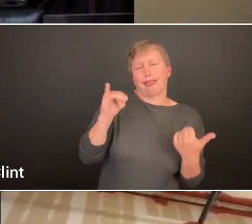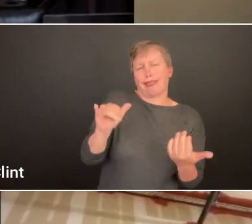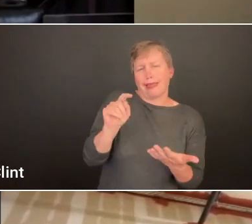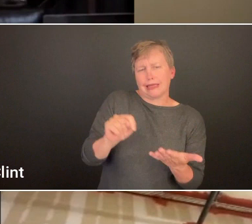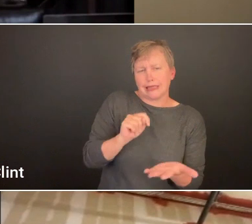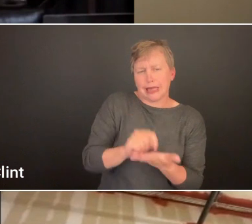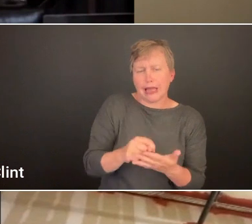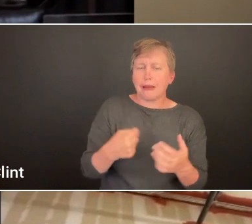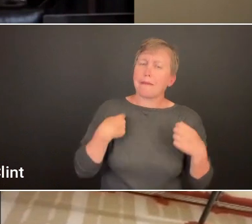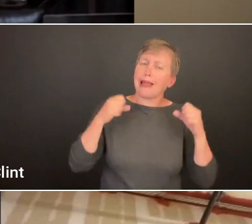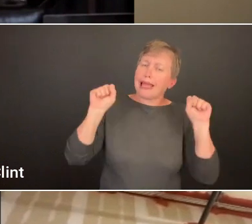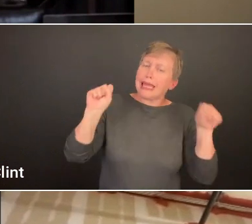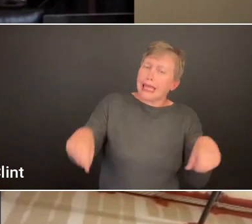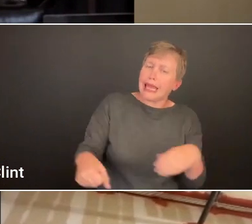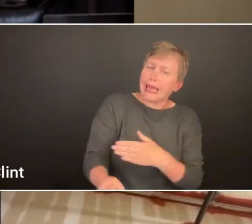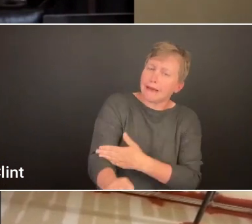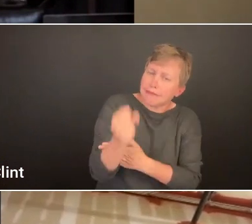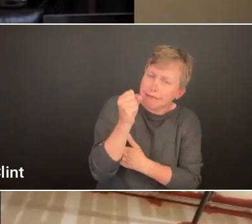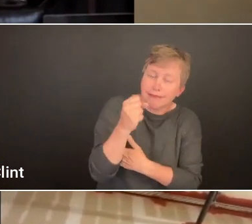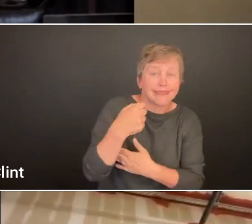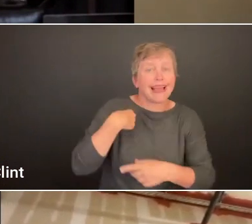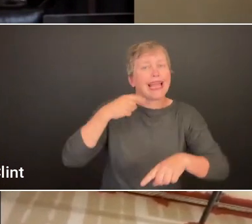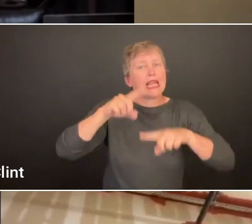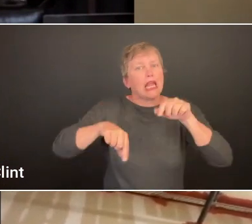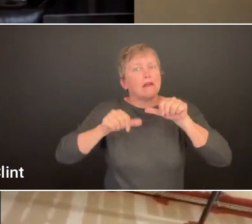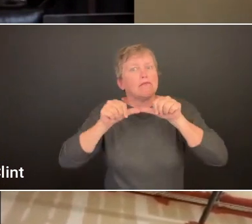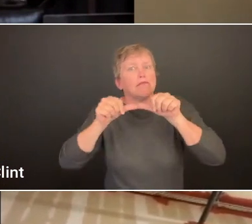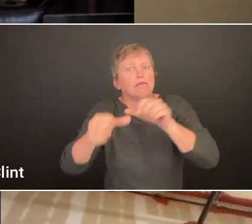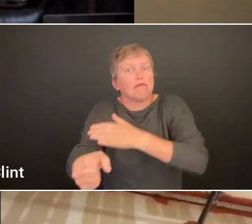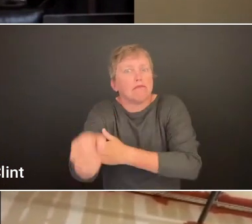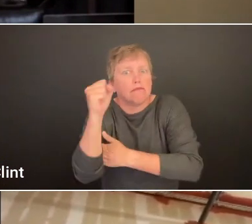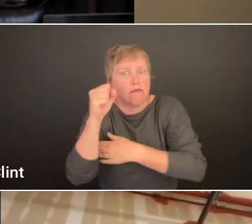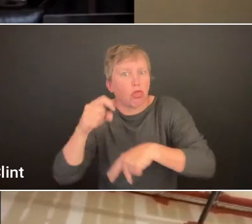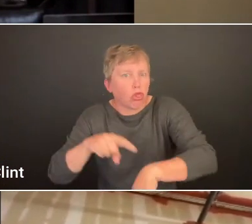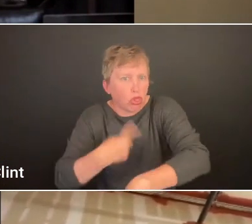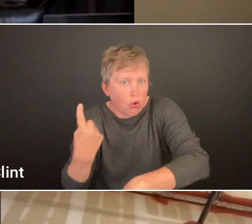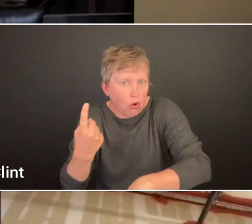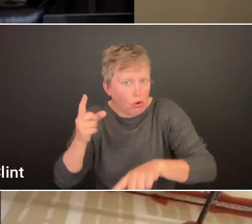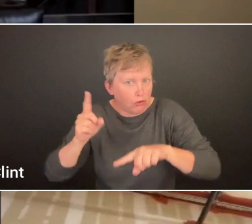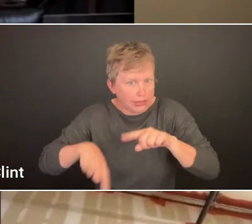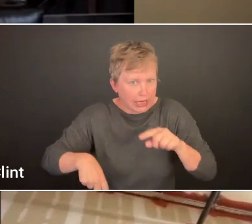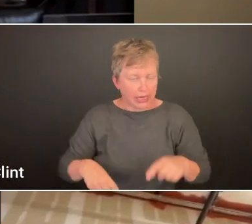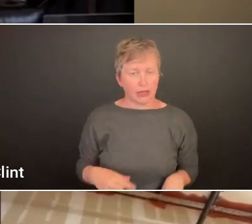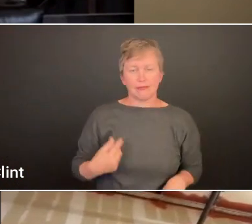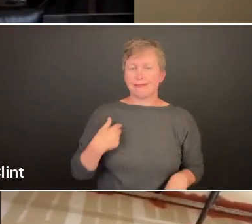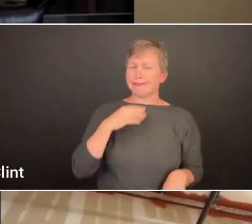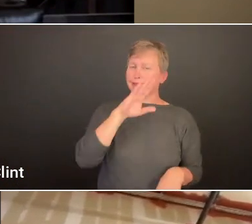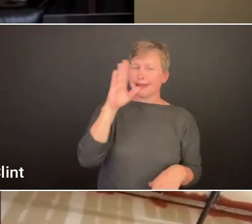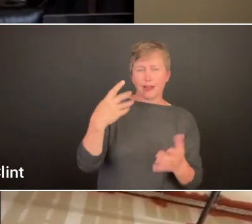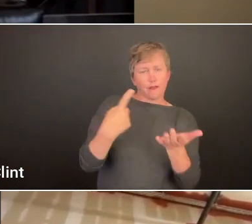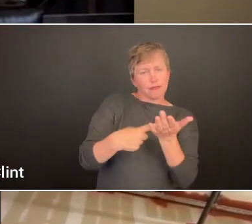was still able to get an erection, not maintain it, for a long time.